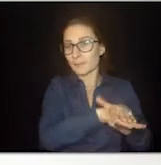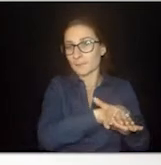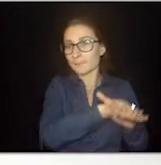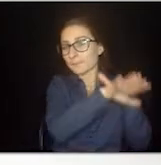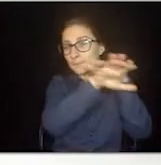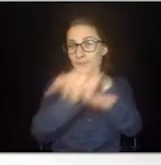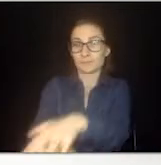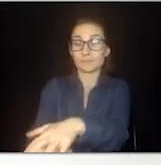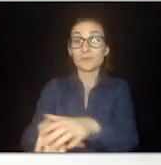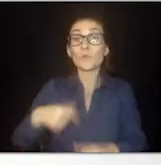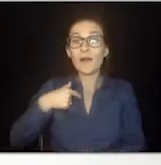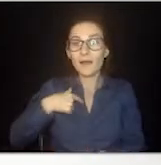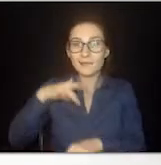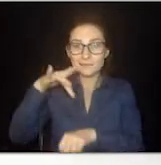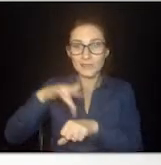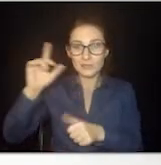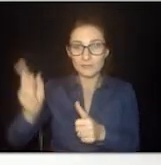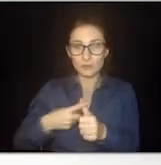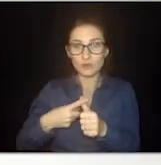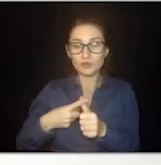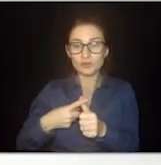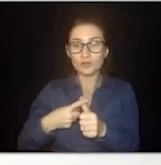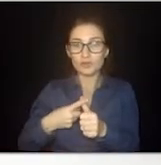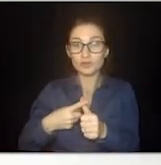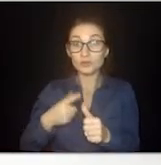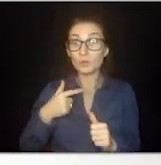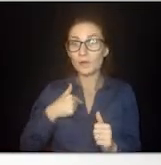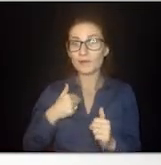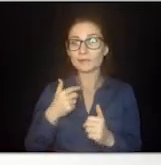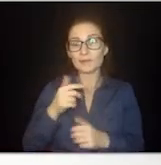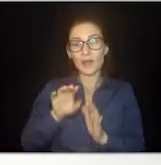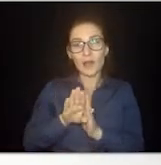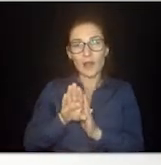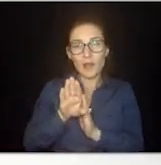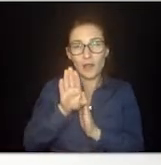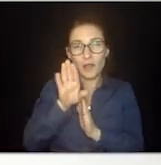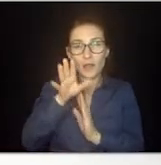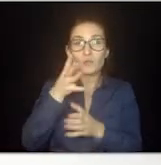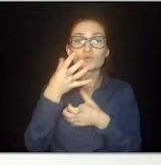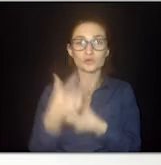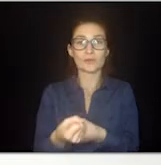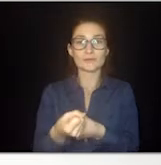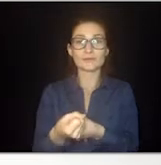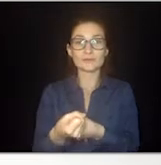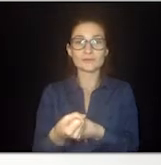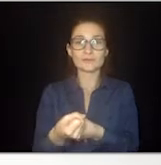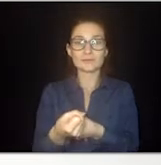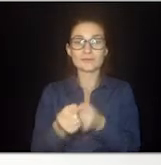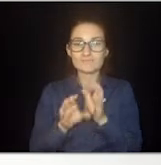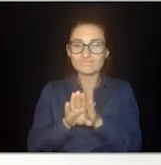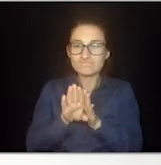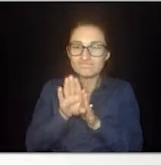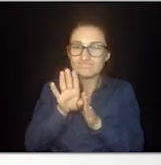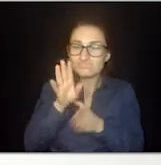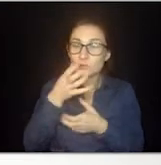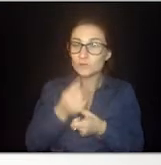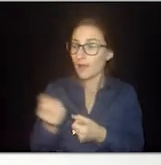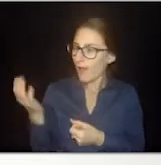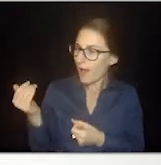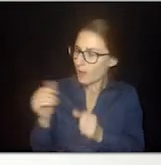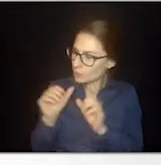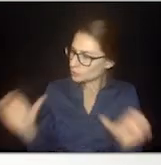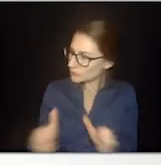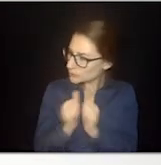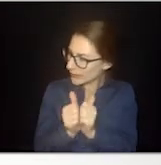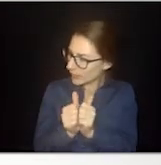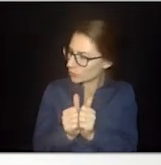it first? I am. What am I building? Trust. Building a lot of trust. Come on,